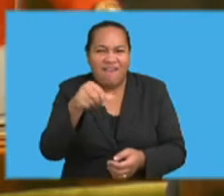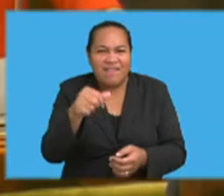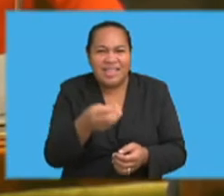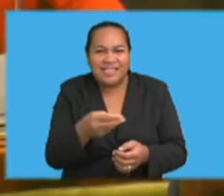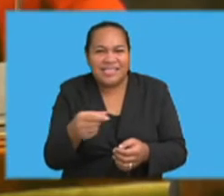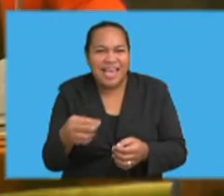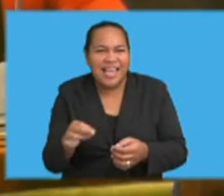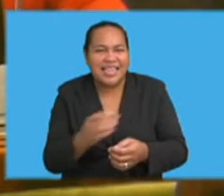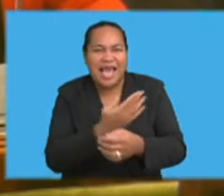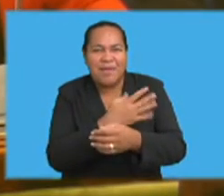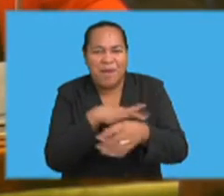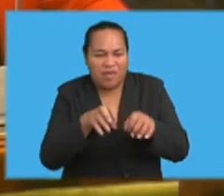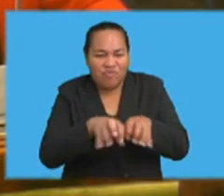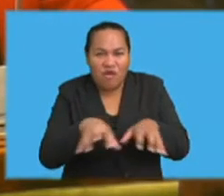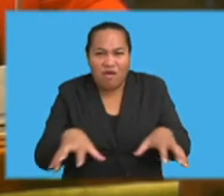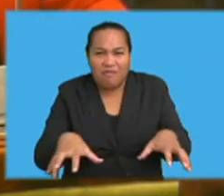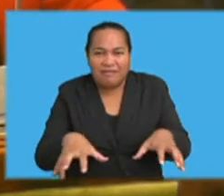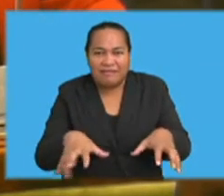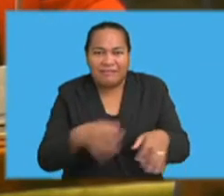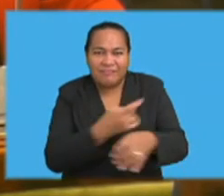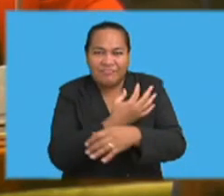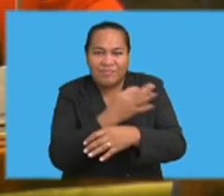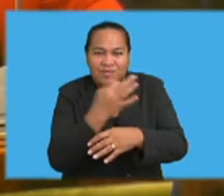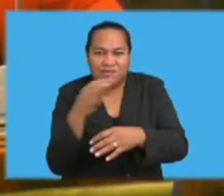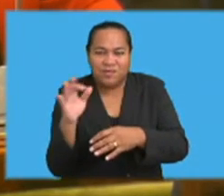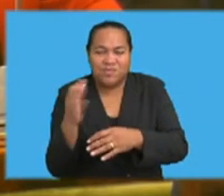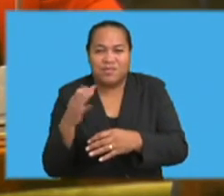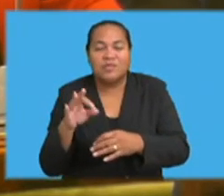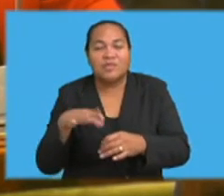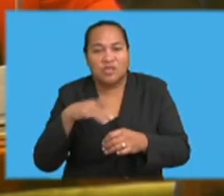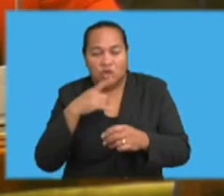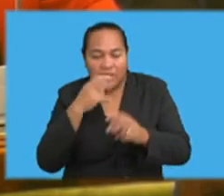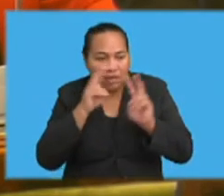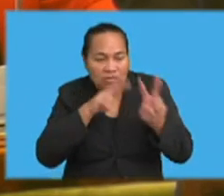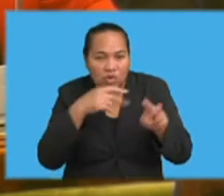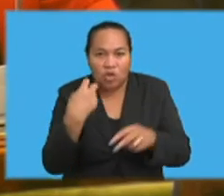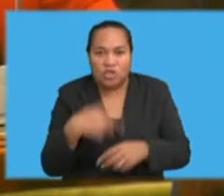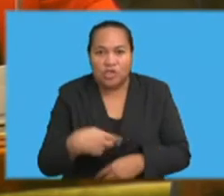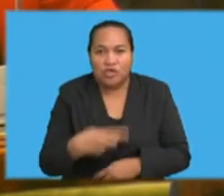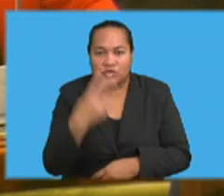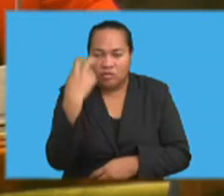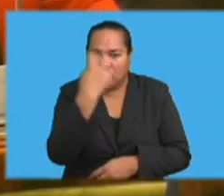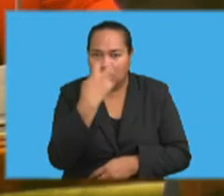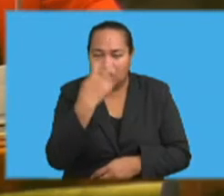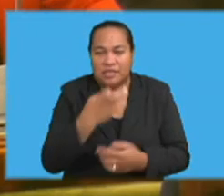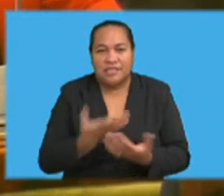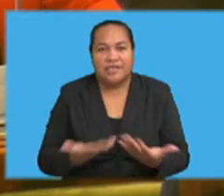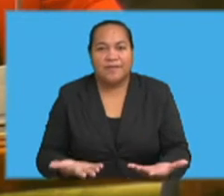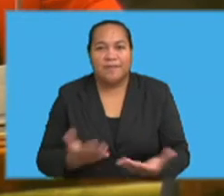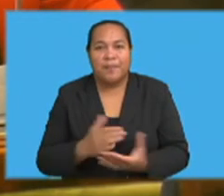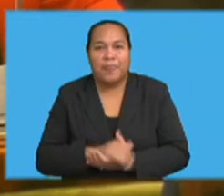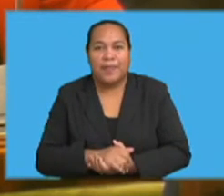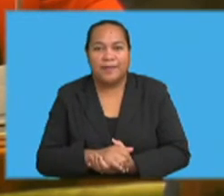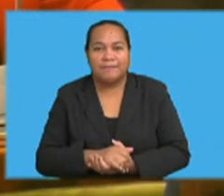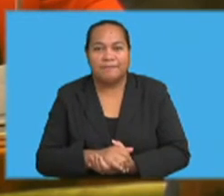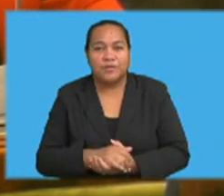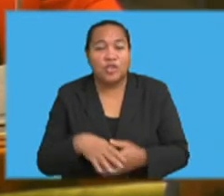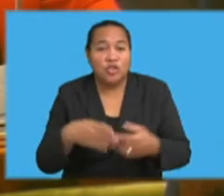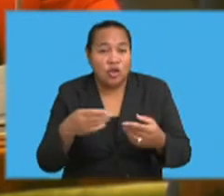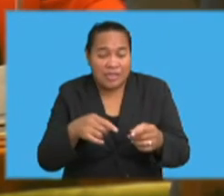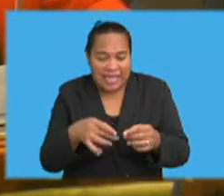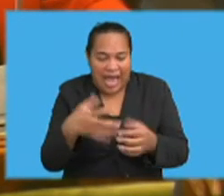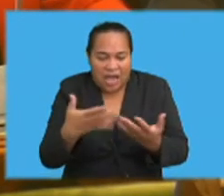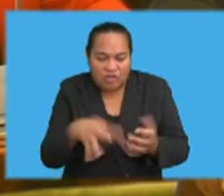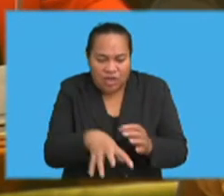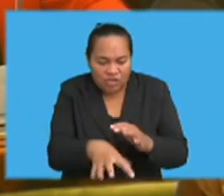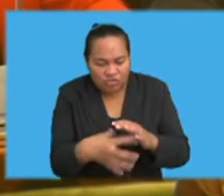mangrove removals, and the illegal, unregulated foreshore reclamation. Ultimately, this will address the issues of extraction and